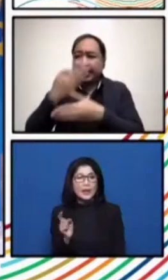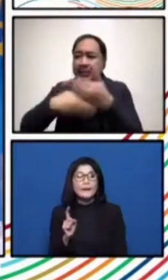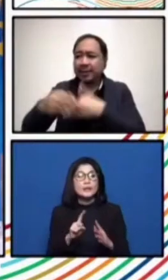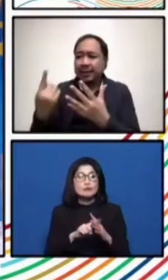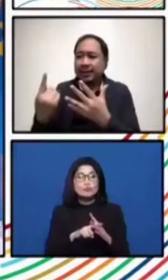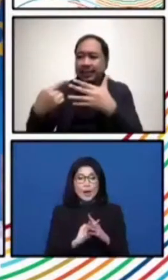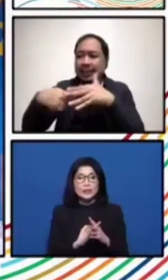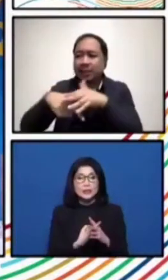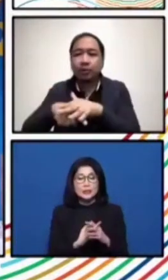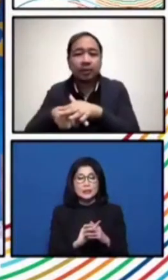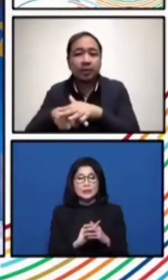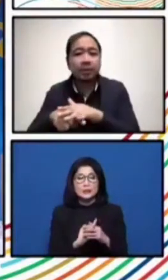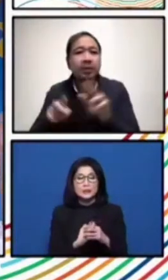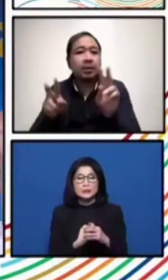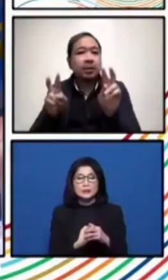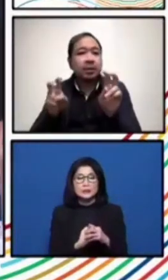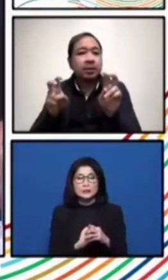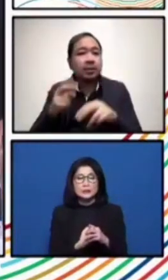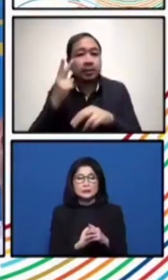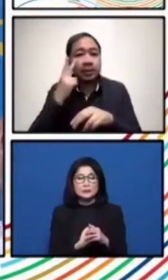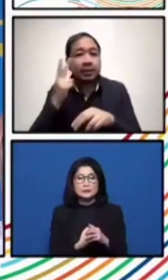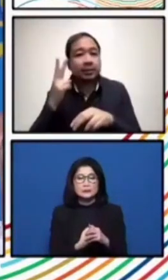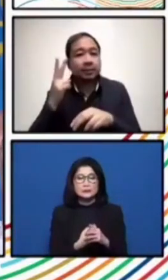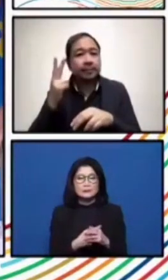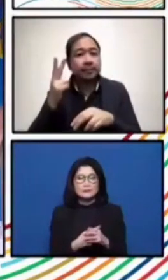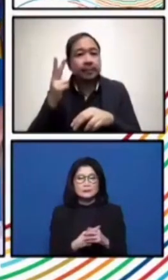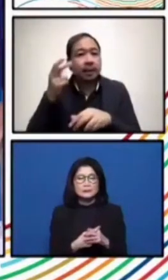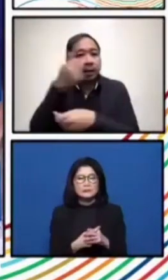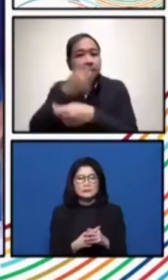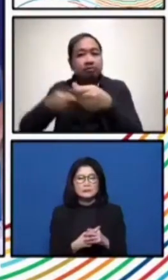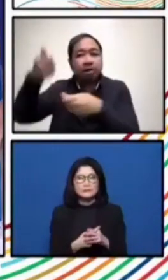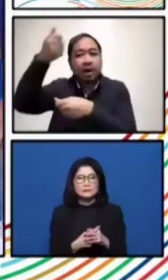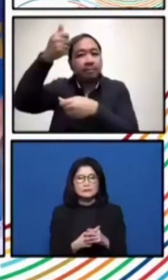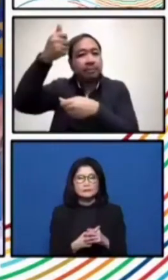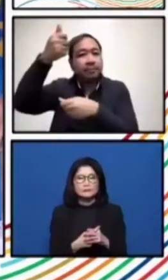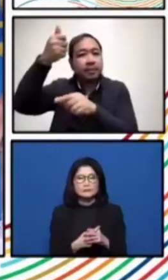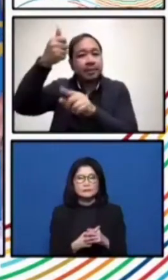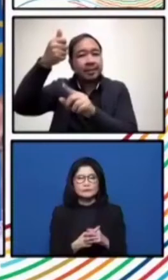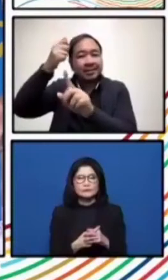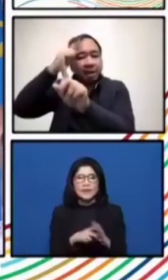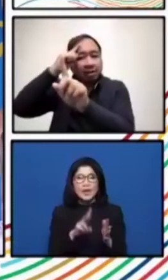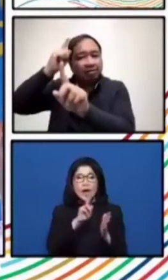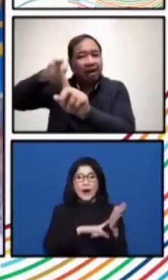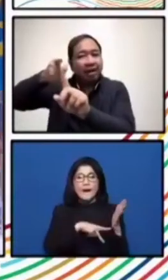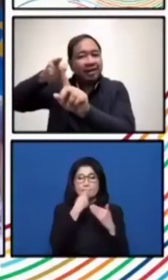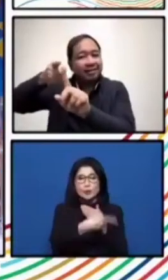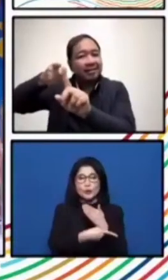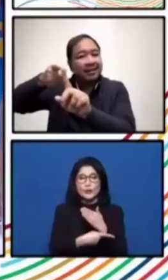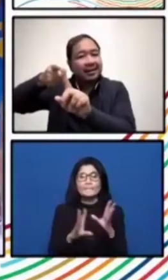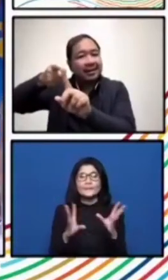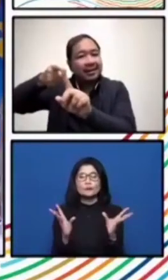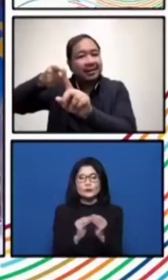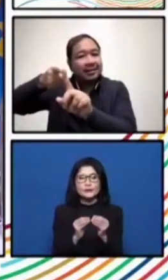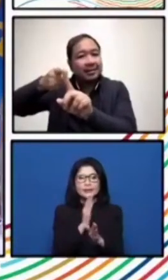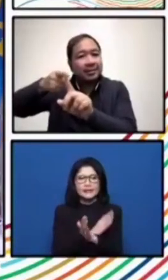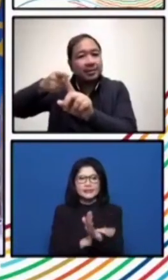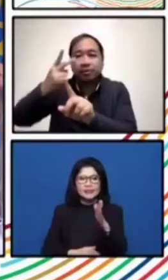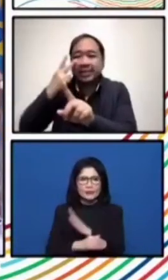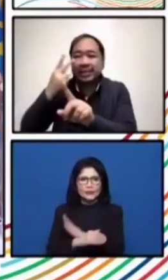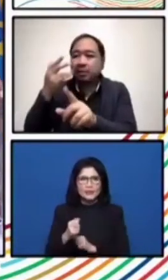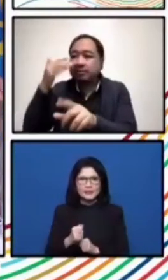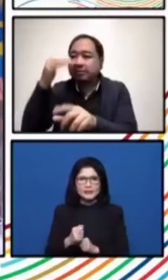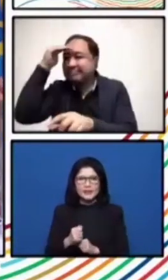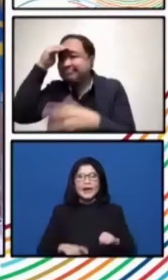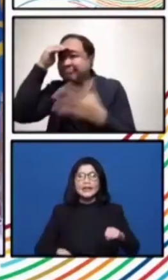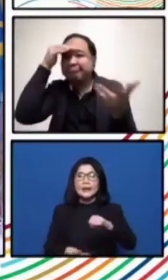approach targeted approach which we Target only the the extreme persons with disability